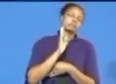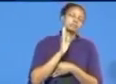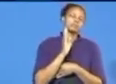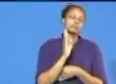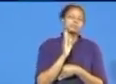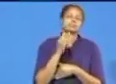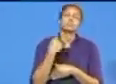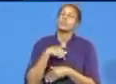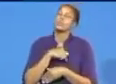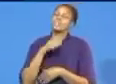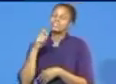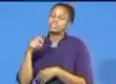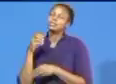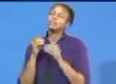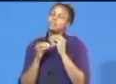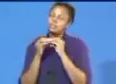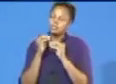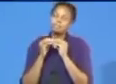we need fixing.